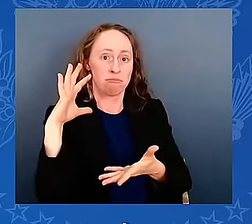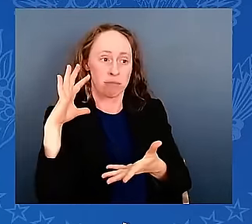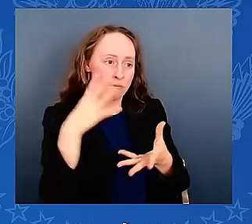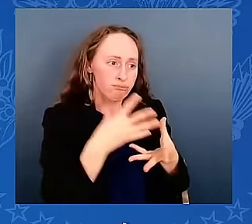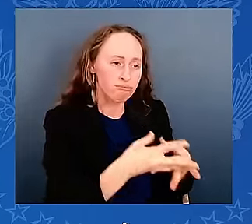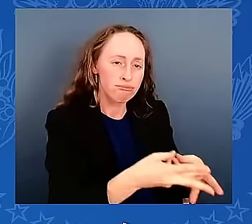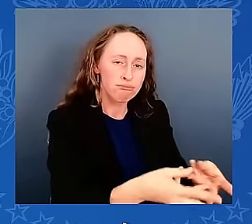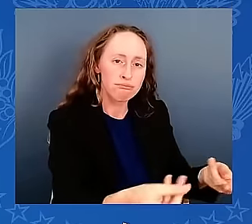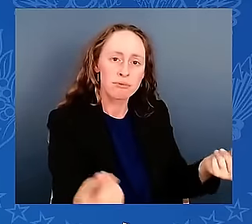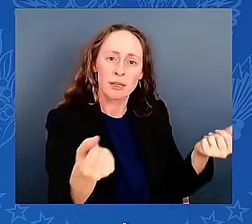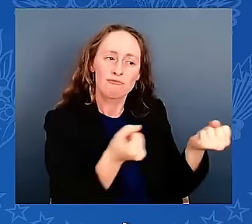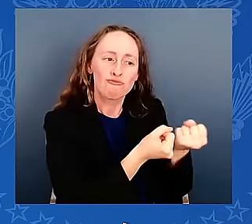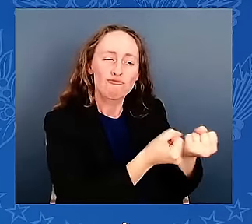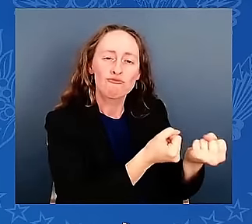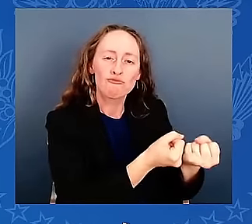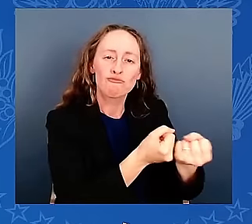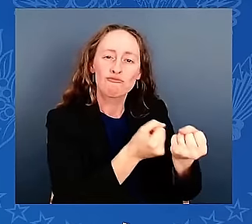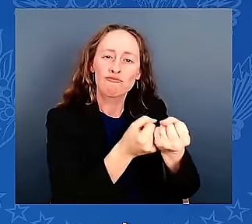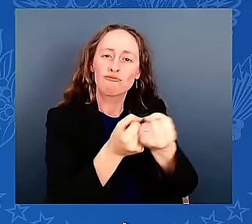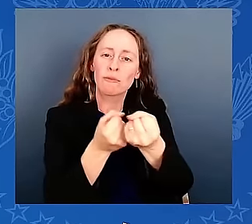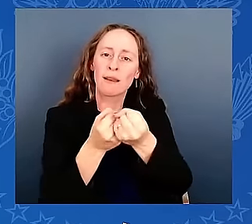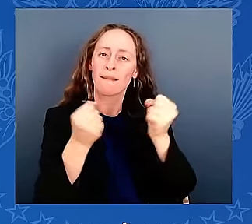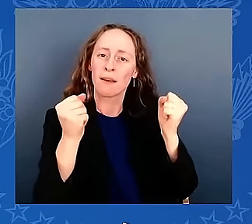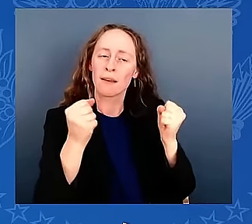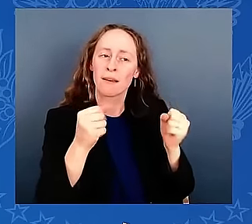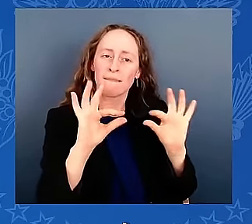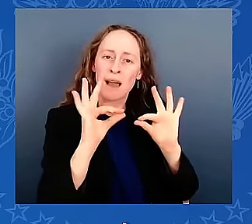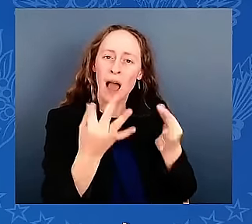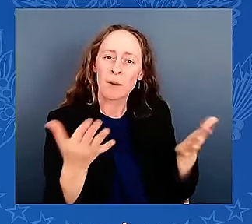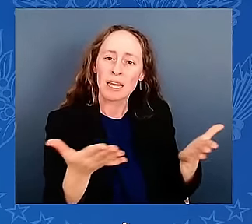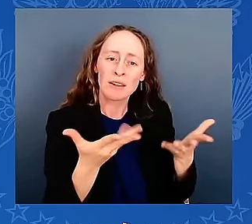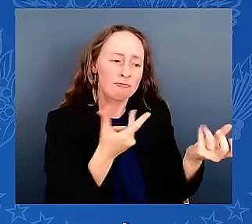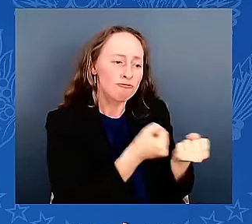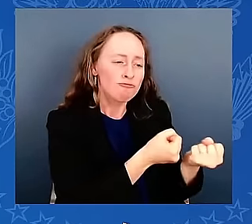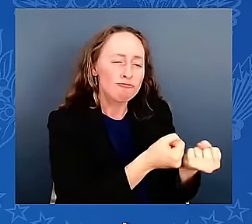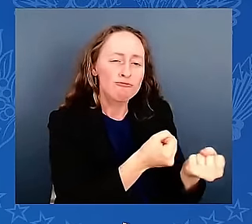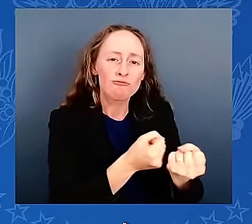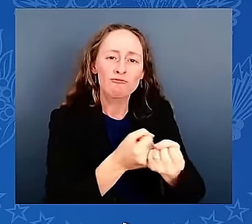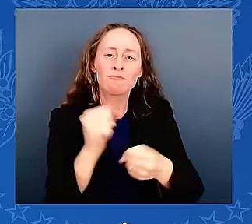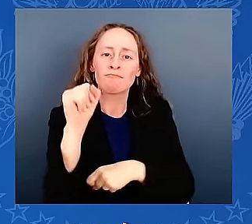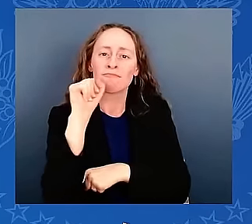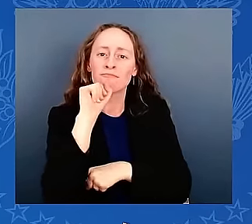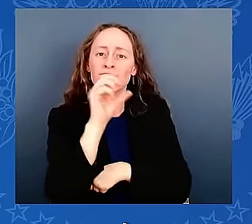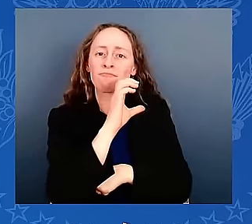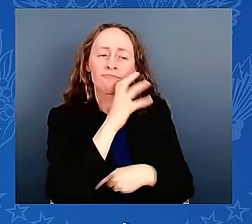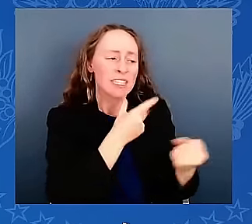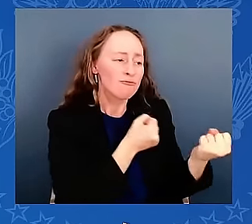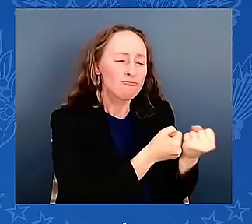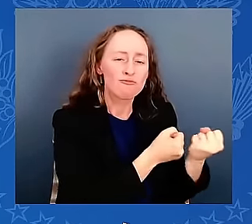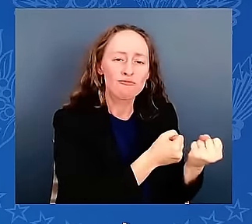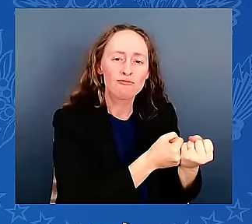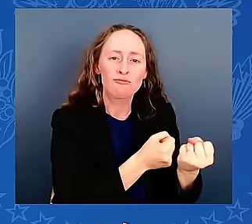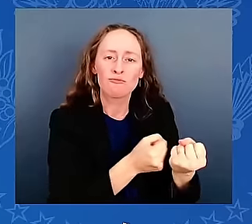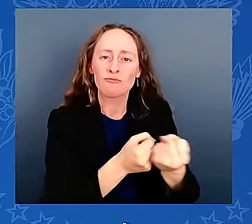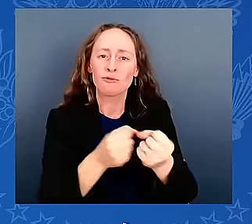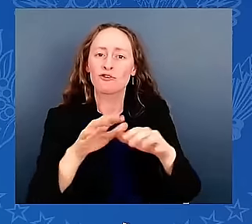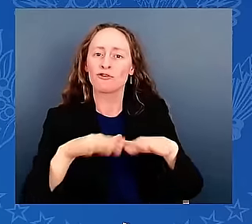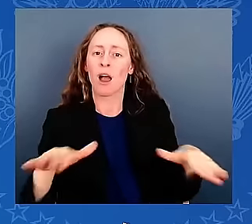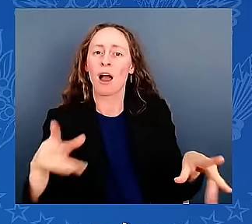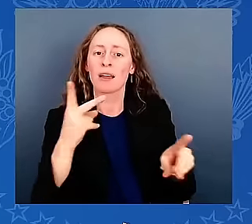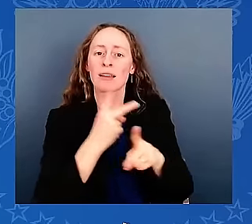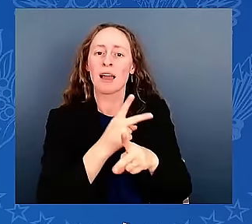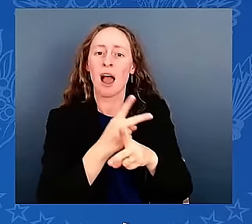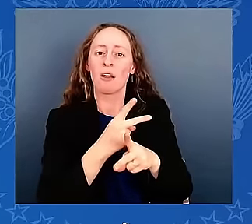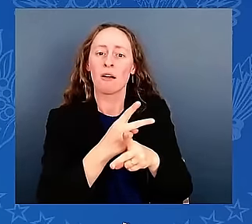We can do more on elder care, child care, bringing down the federal deficit, and so much more. This is not rocket science,